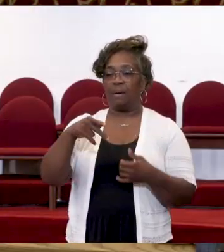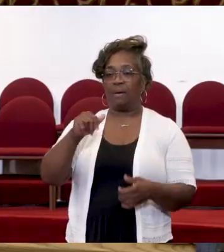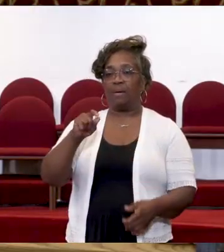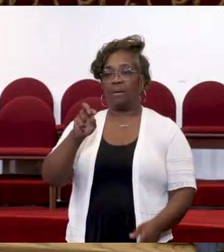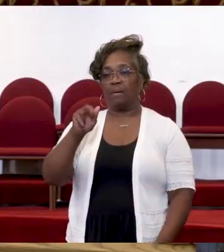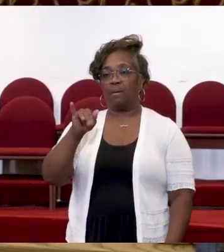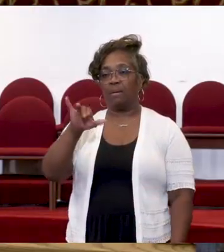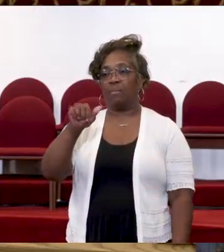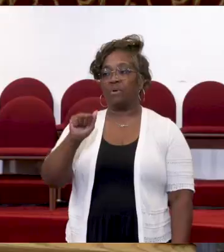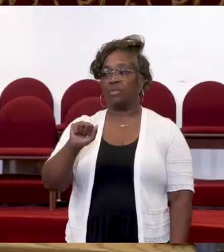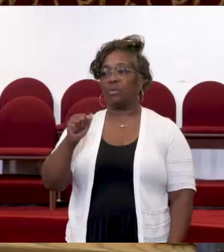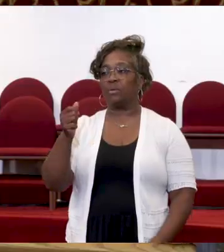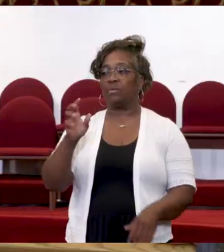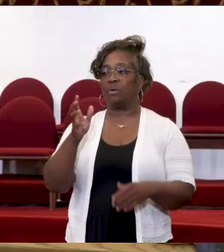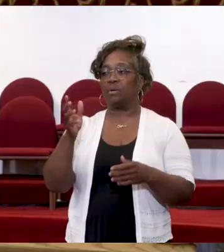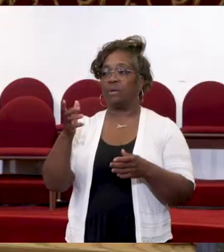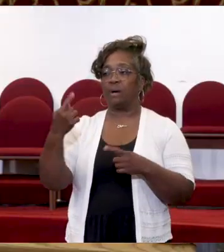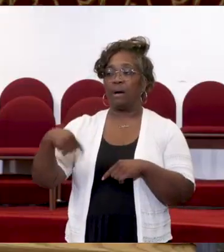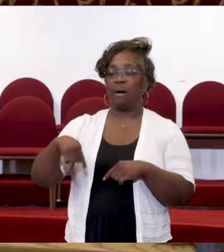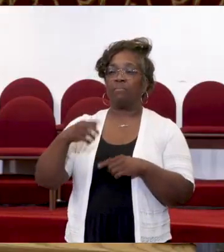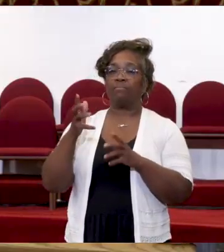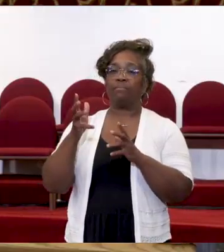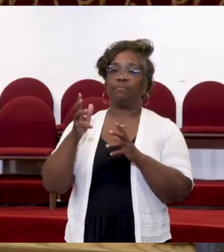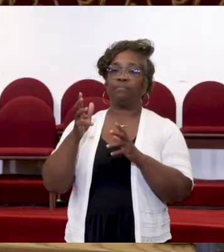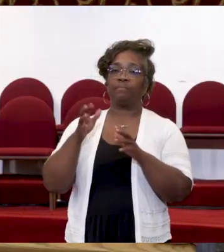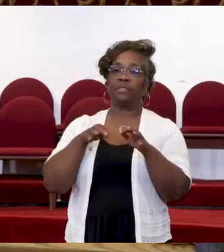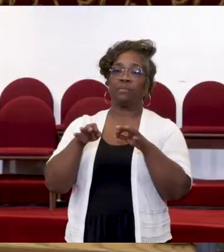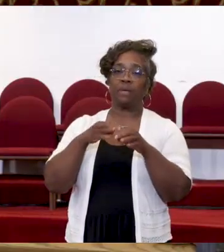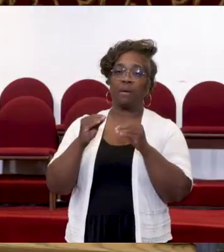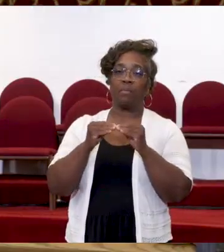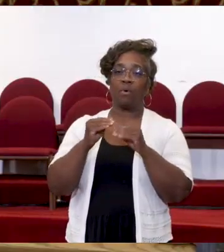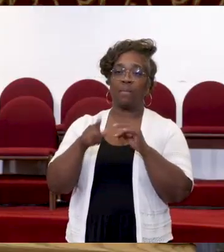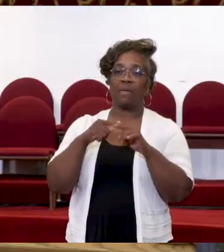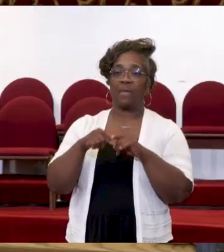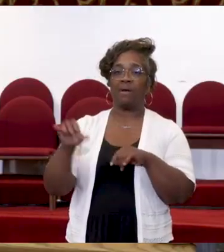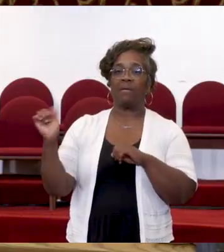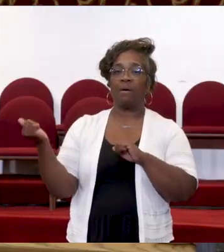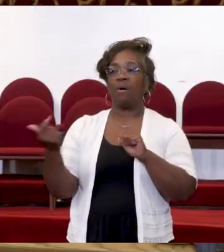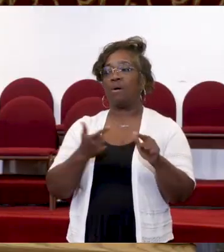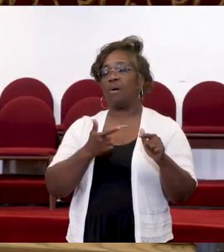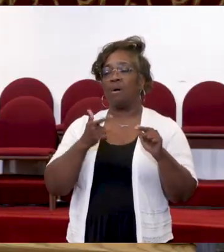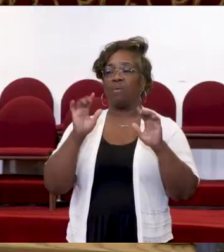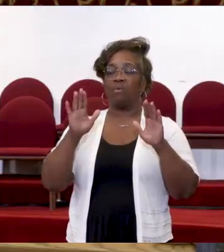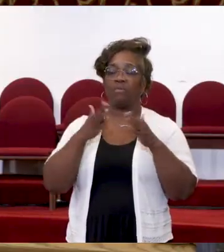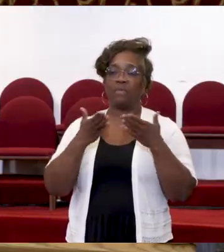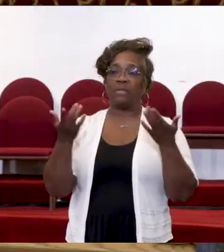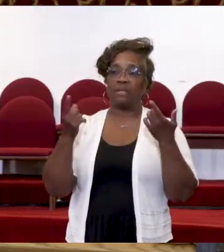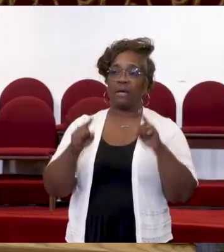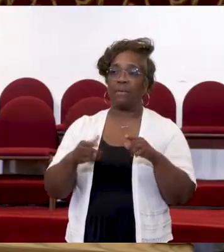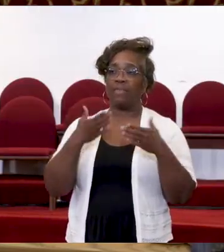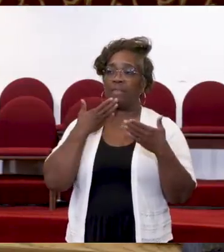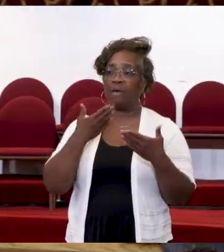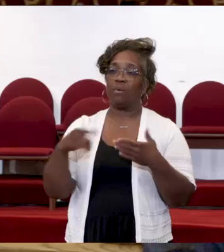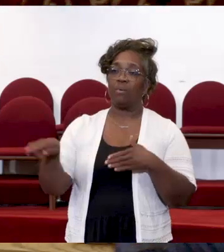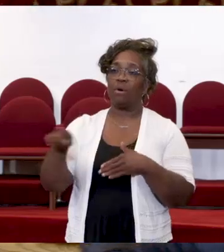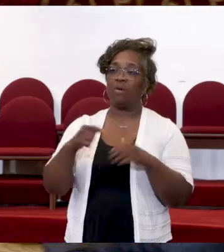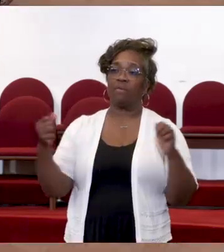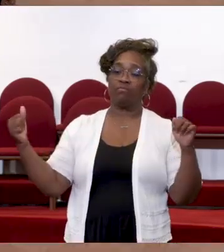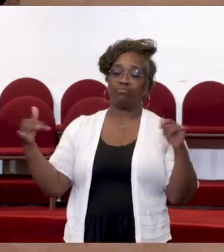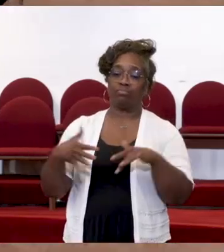solar farms that we're going to talk about, and all the other great things that we're doing right here in the city of Detroit. So thank you all for coming out tonight, and thank you very much.